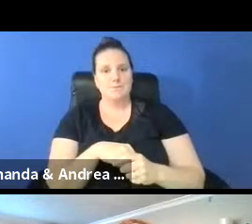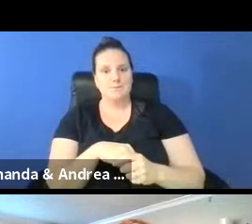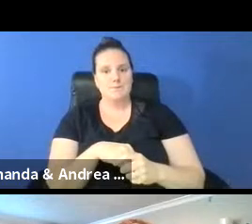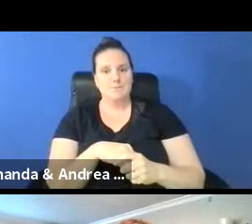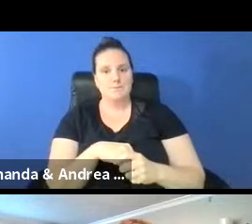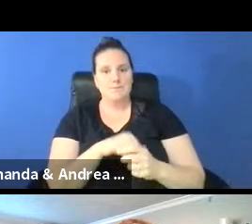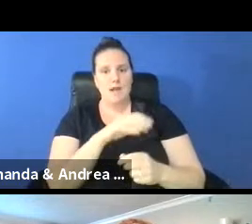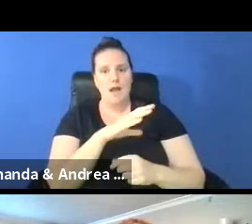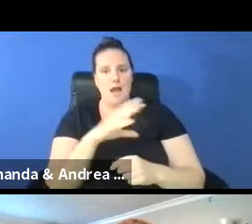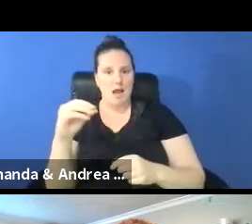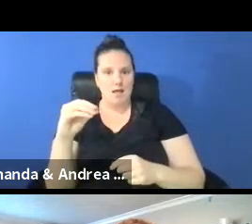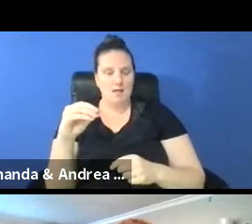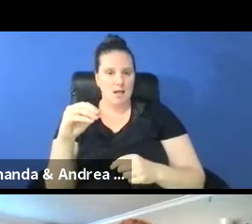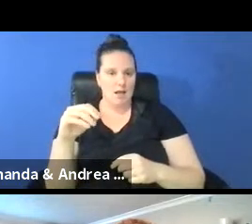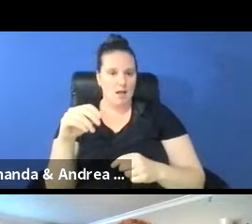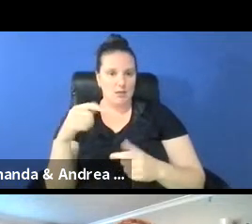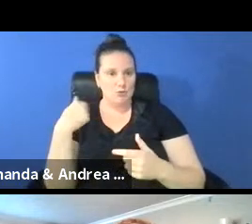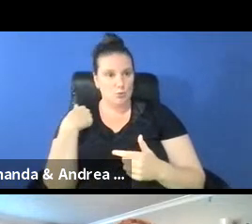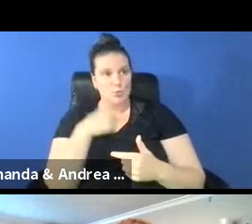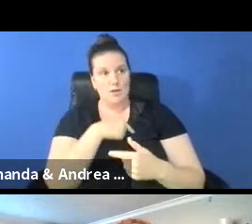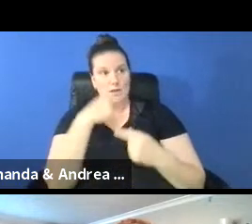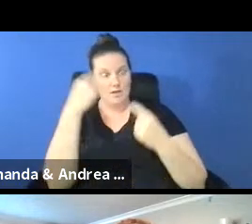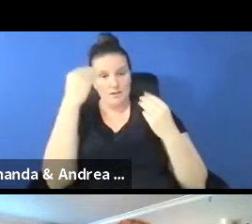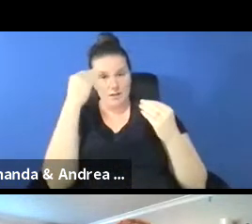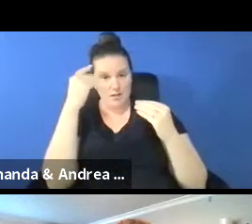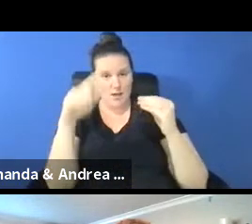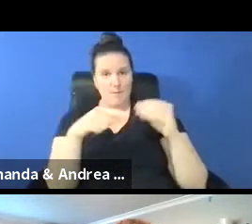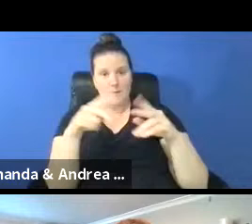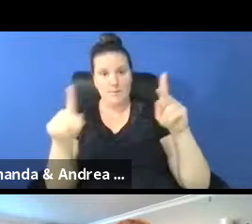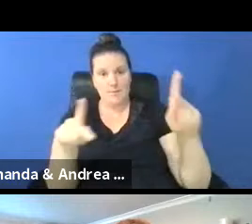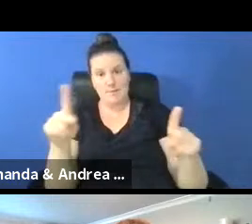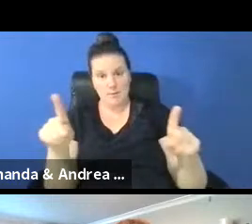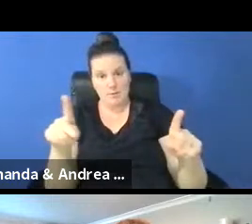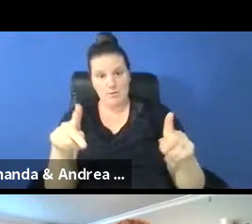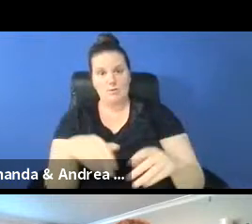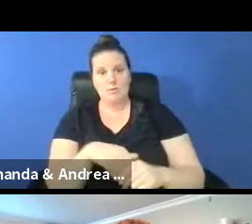And so as we think about people,